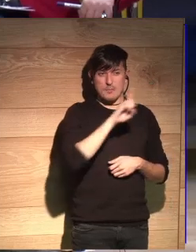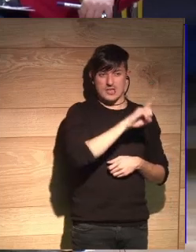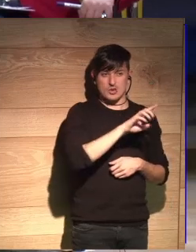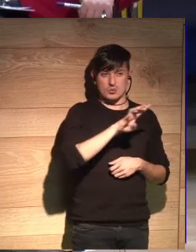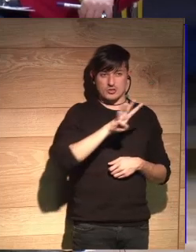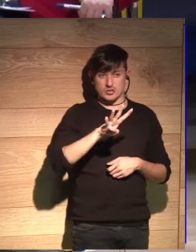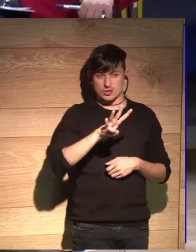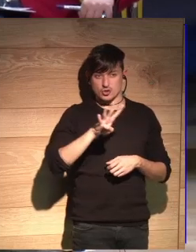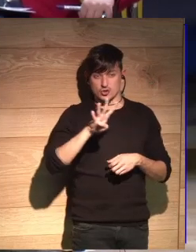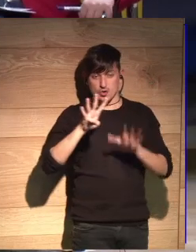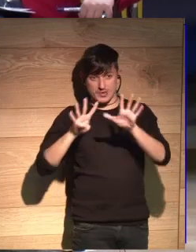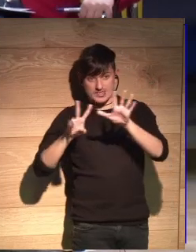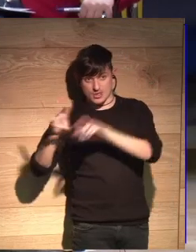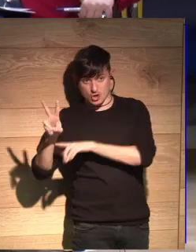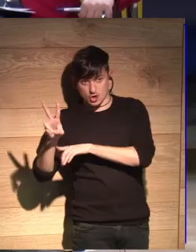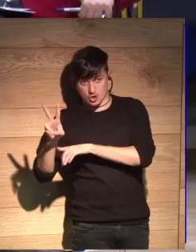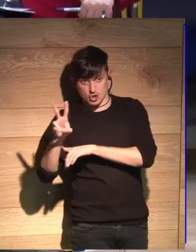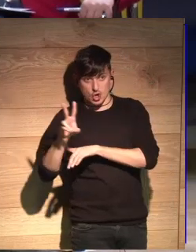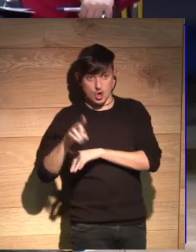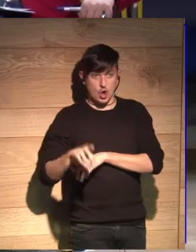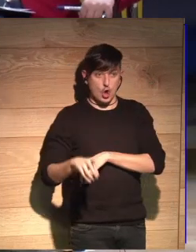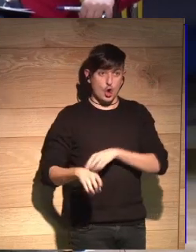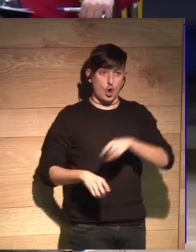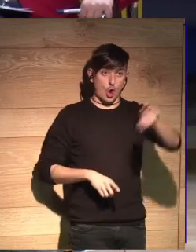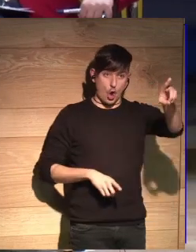When in 1492 Colon arrives